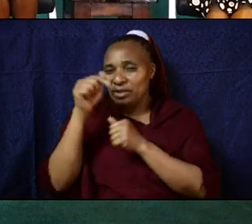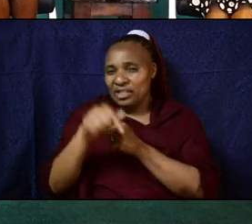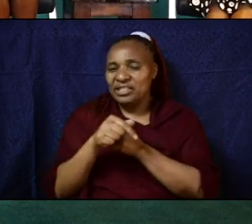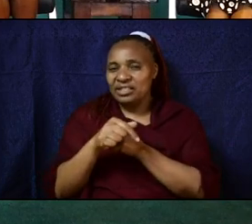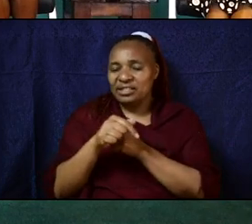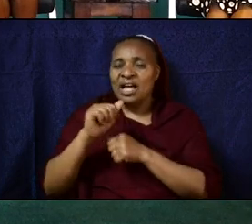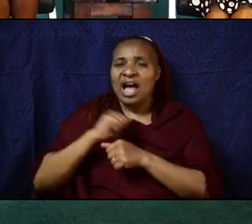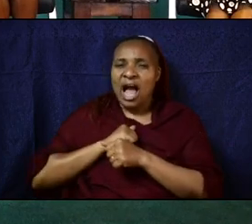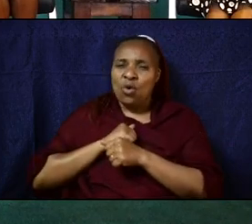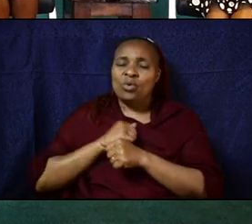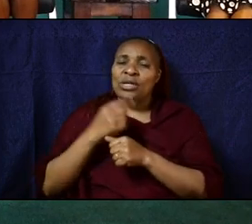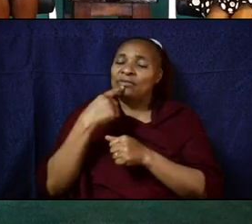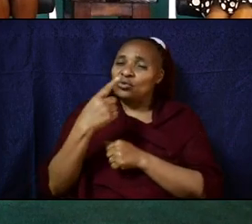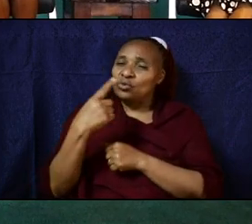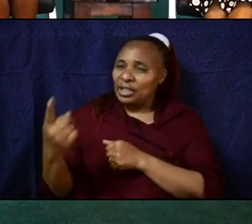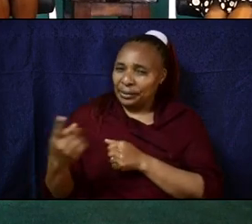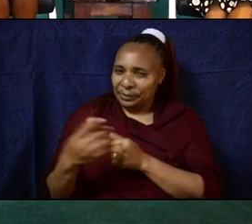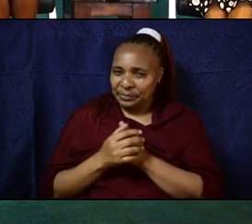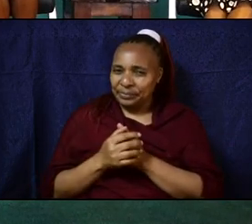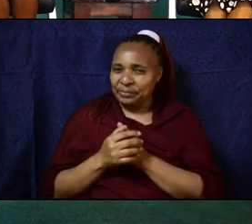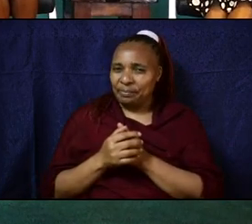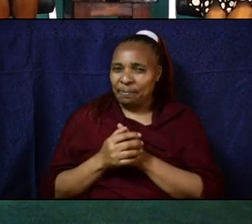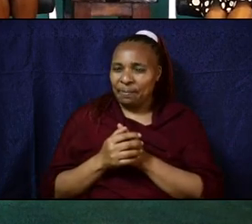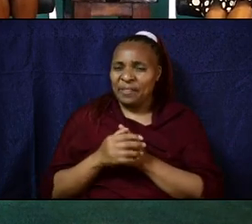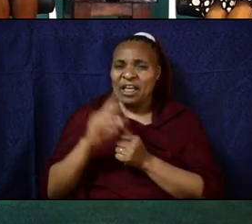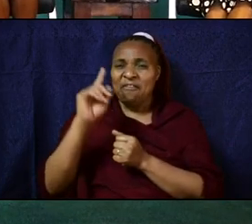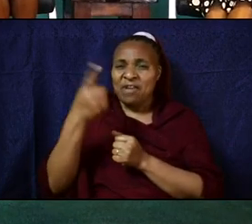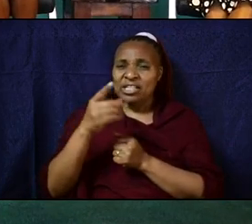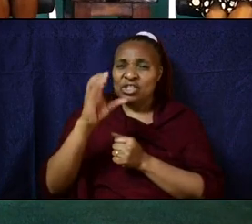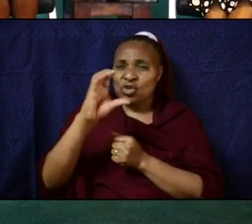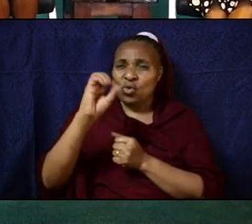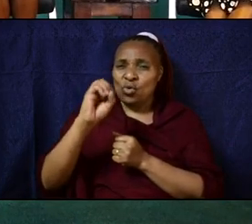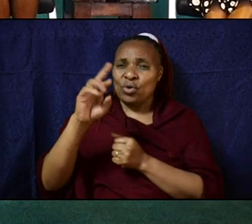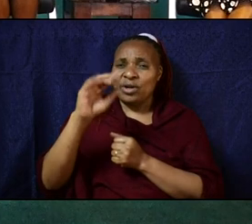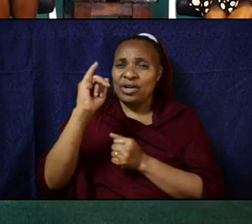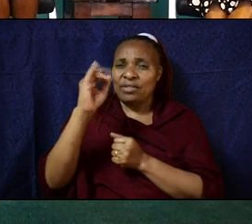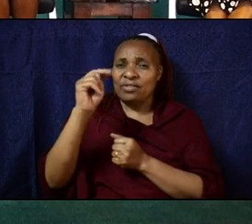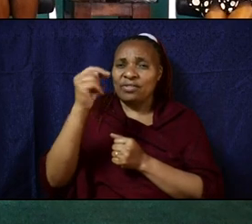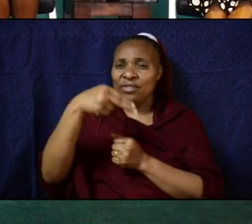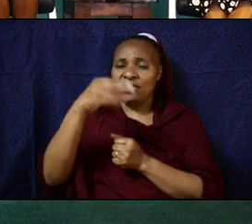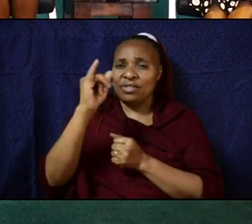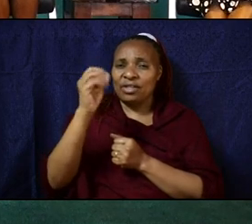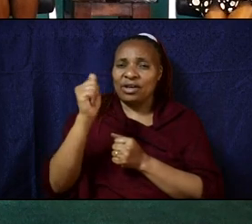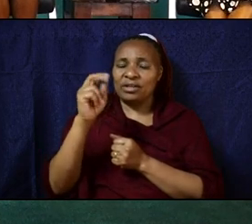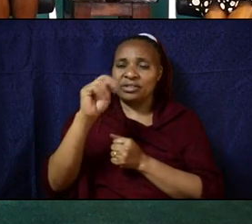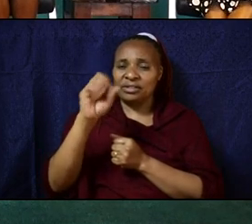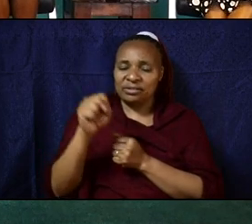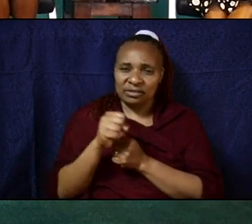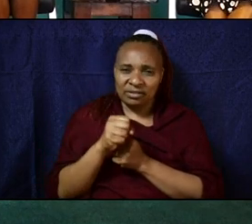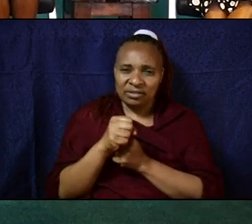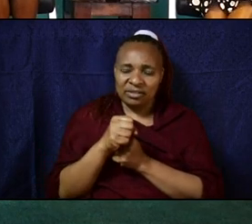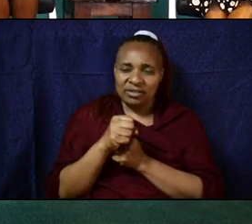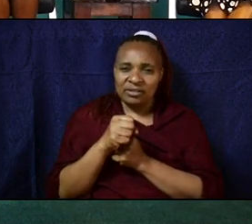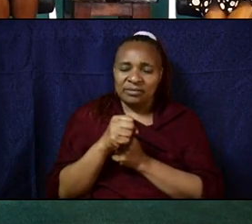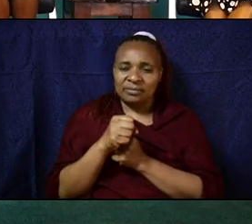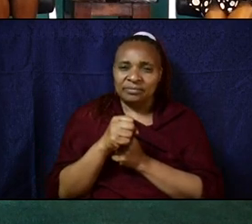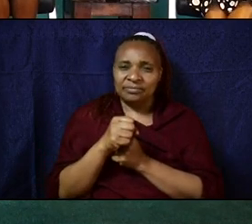I would have to say 1 Corinthians. Oh, no.